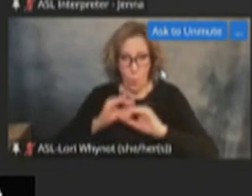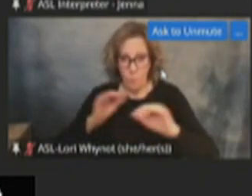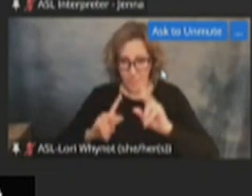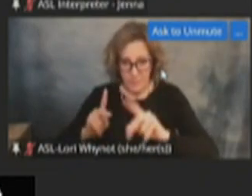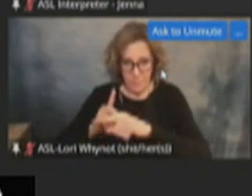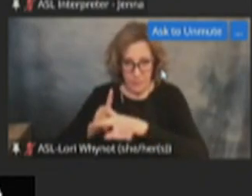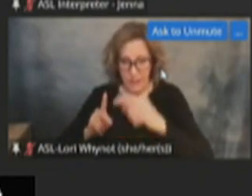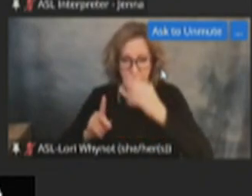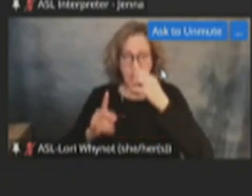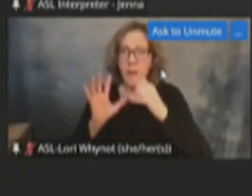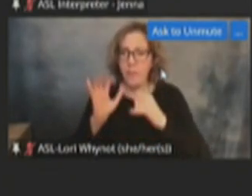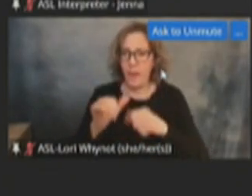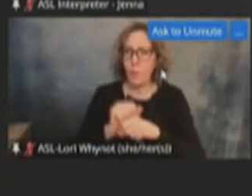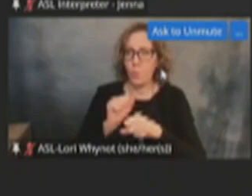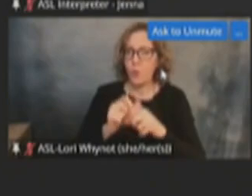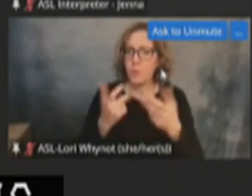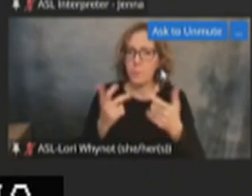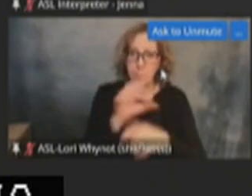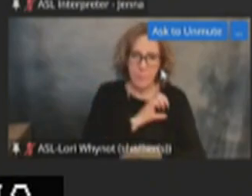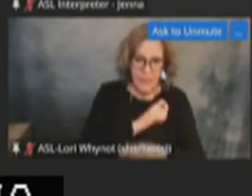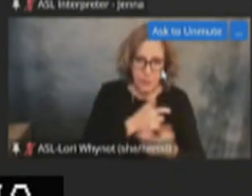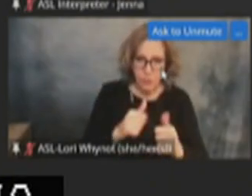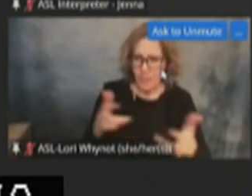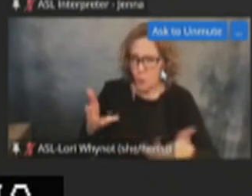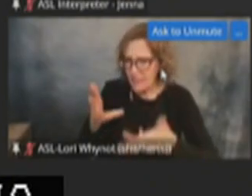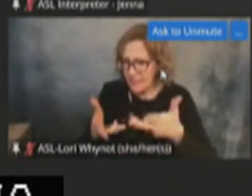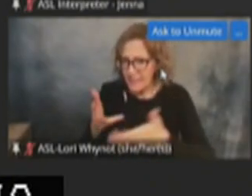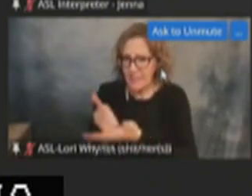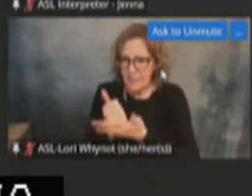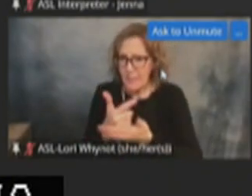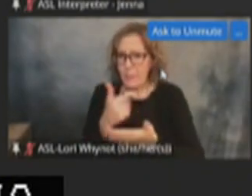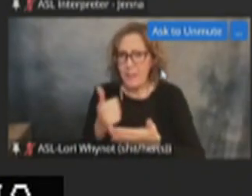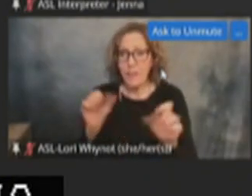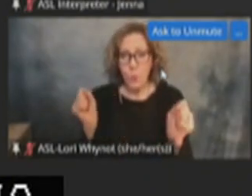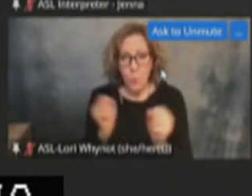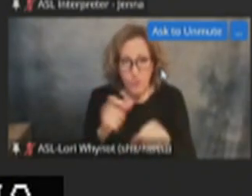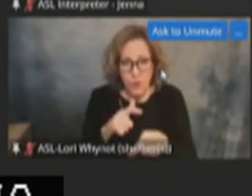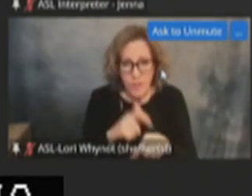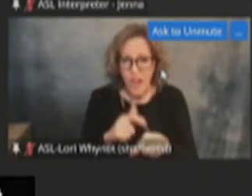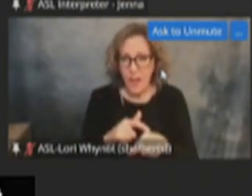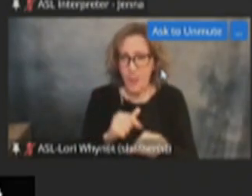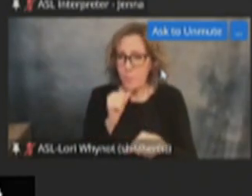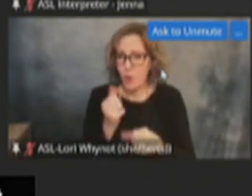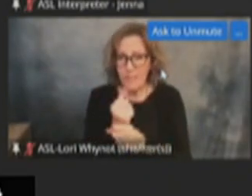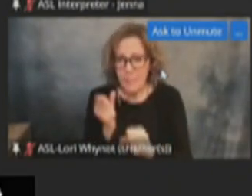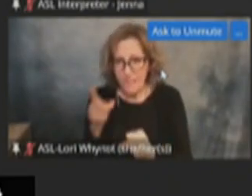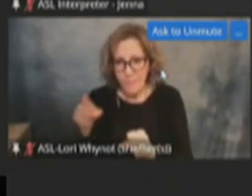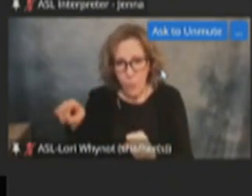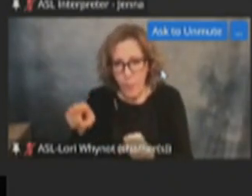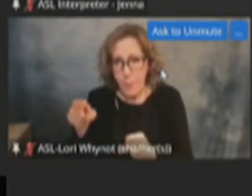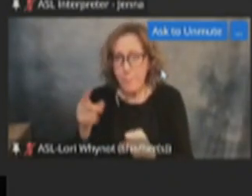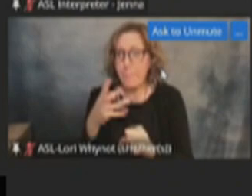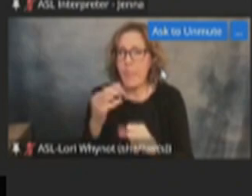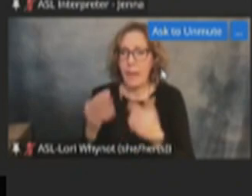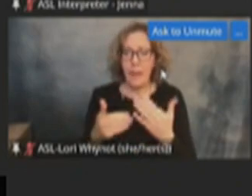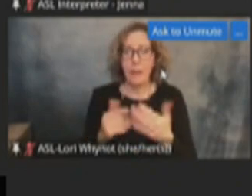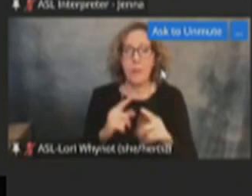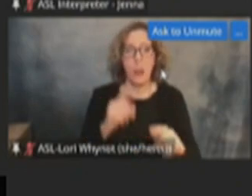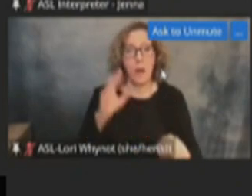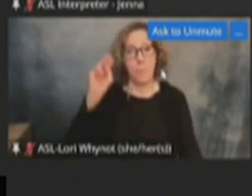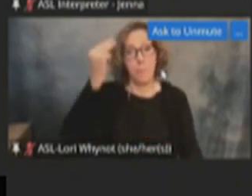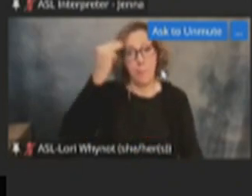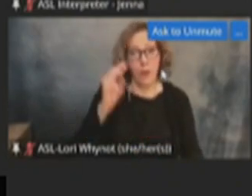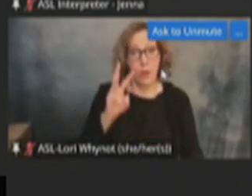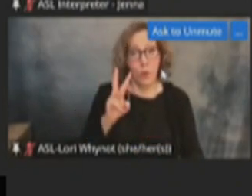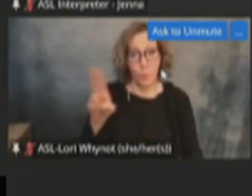unsafe conditions on Mass and Cass. So Mayor Wu has really been approaching this issue through a public health lens, prioritizing